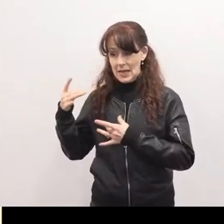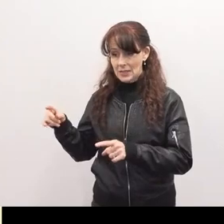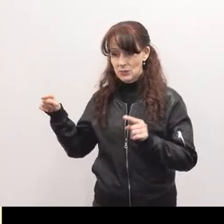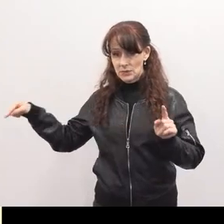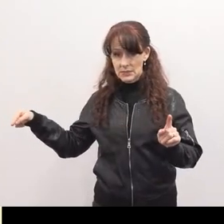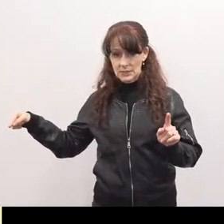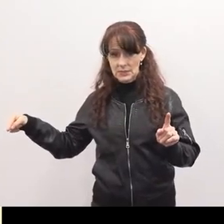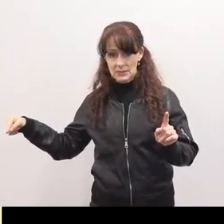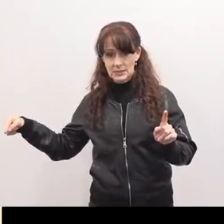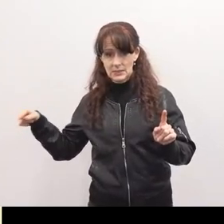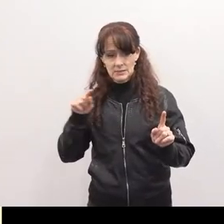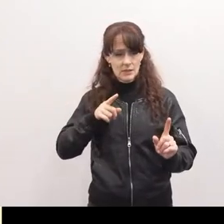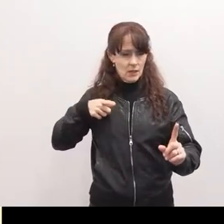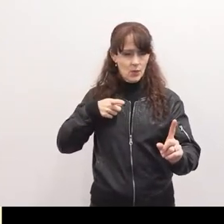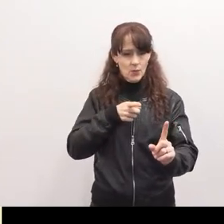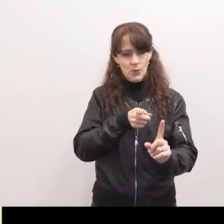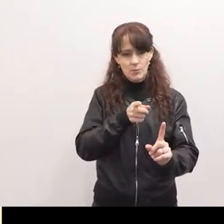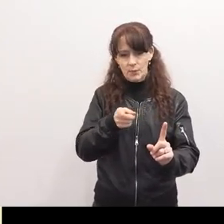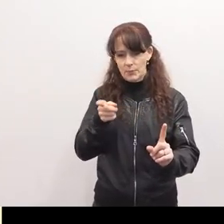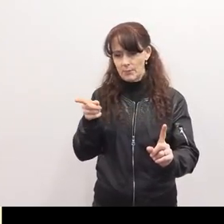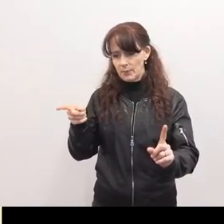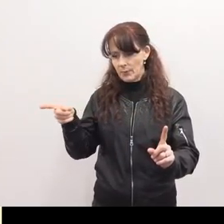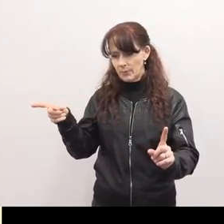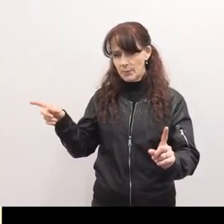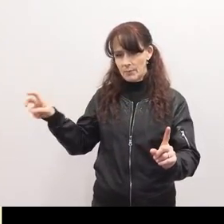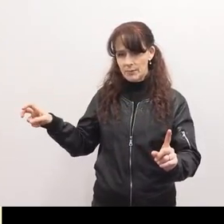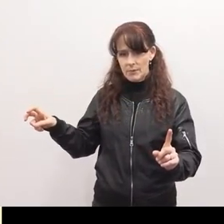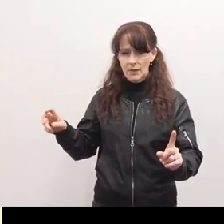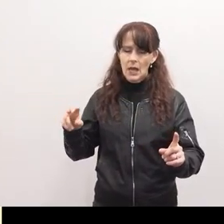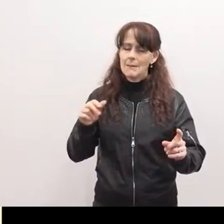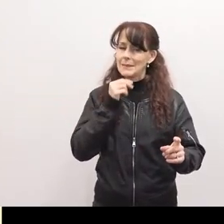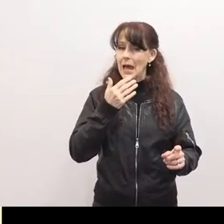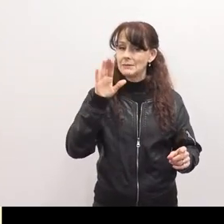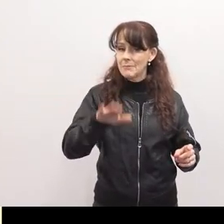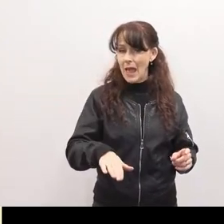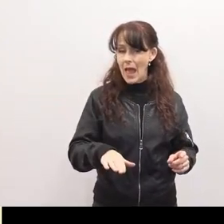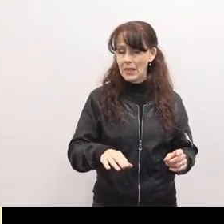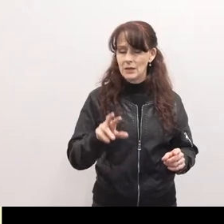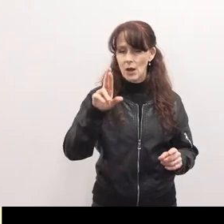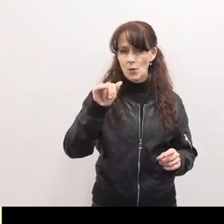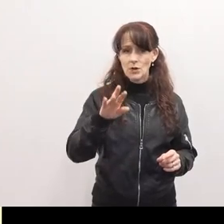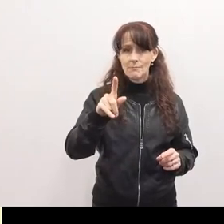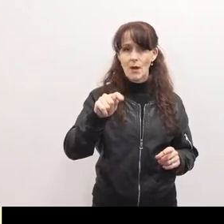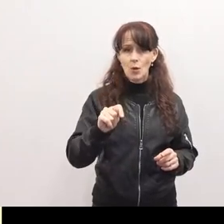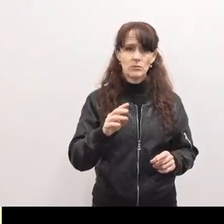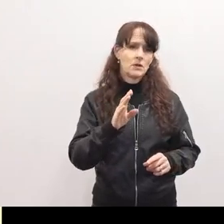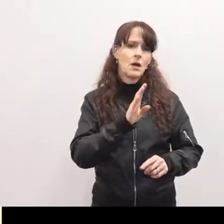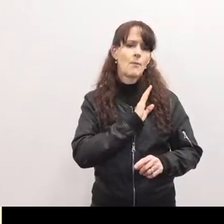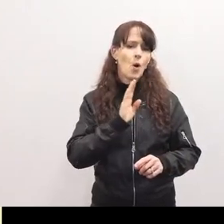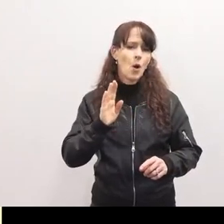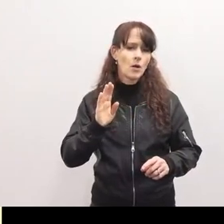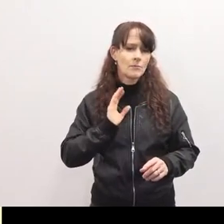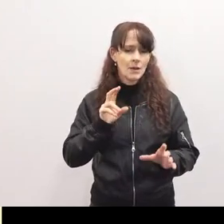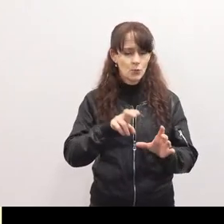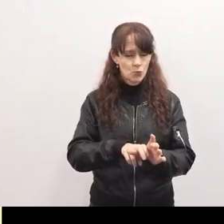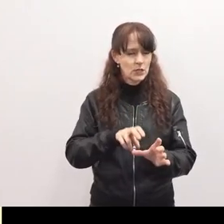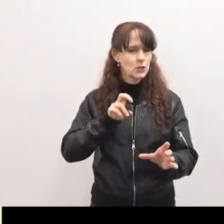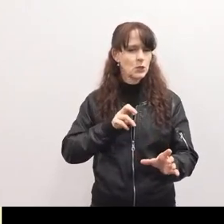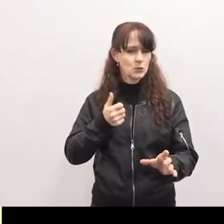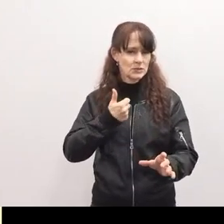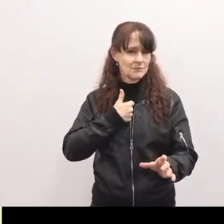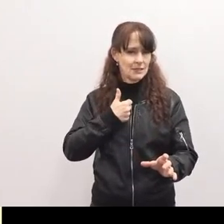it's not so bad that all of you cannot vote on it, right? So a remote interest would be the board member recuses themselves and